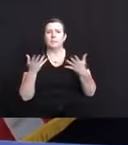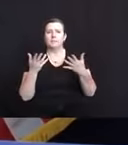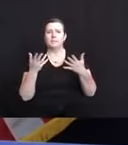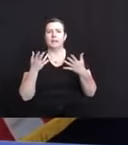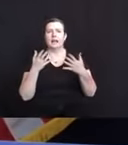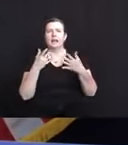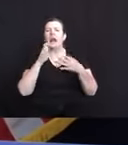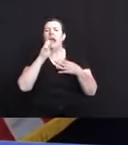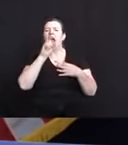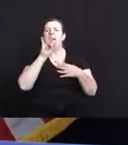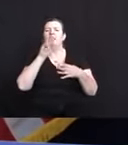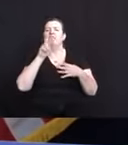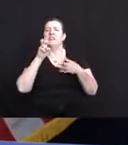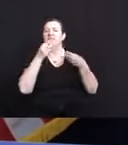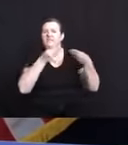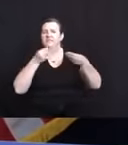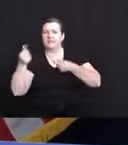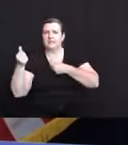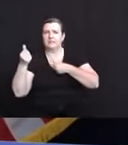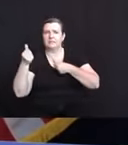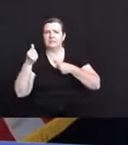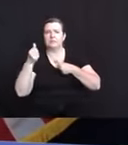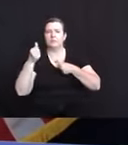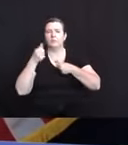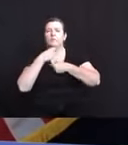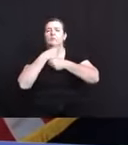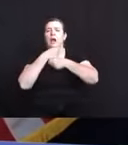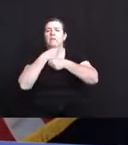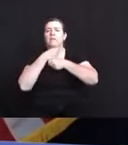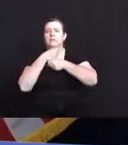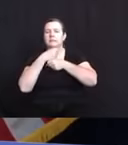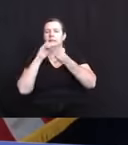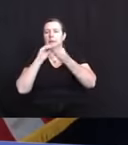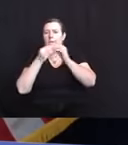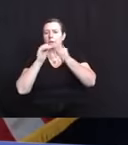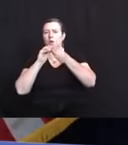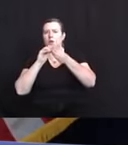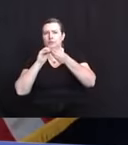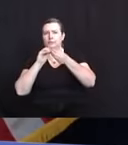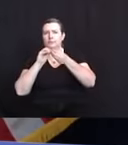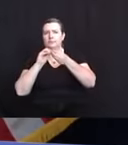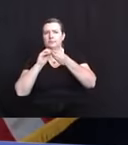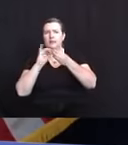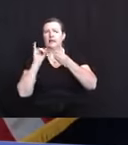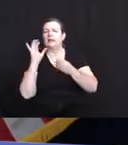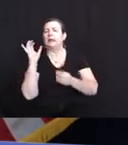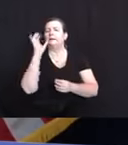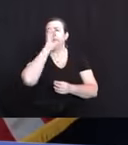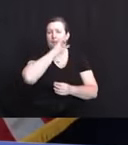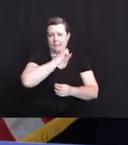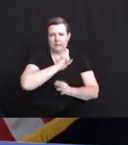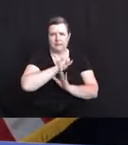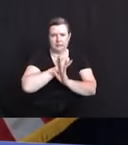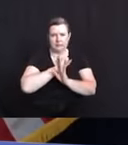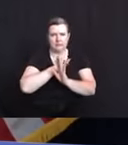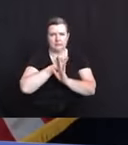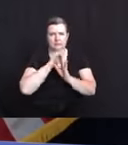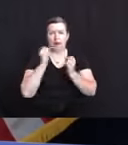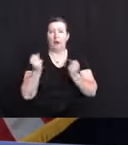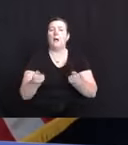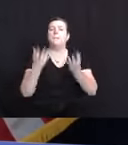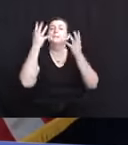reproductive number, and it's basically an estimate to what the governor was saying. It's an estimate of the number of individuals